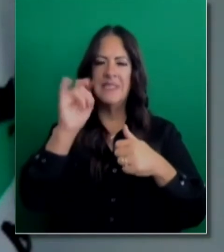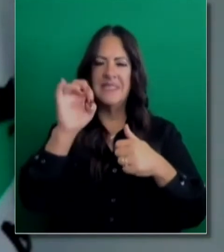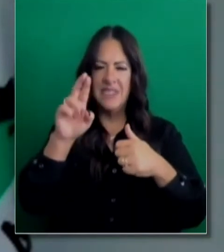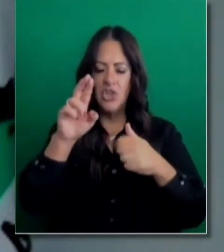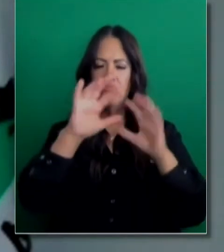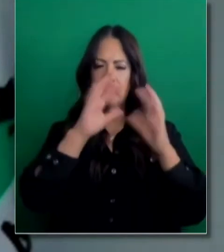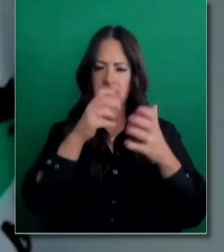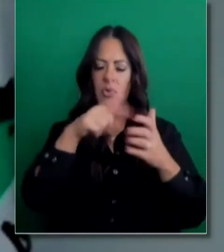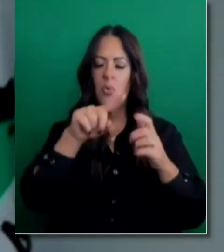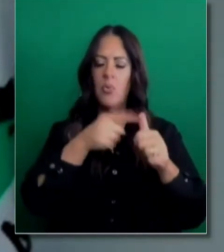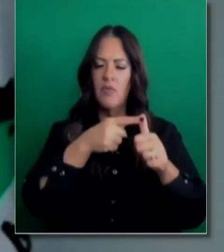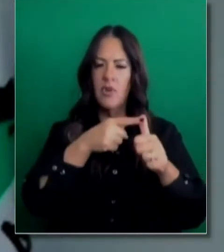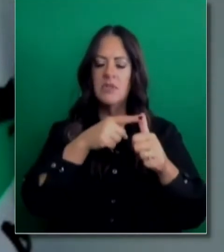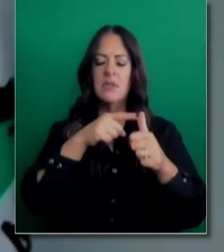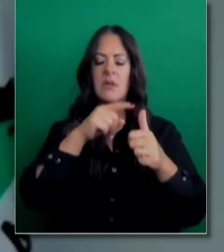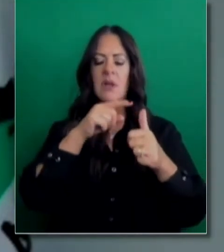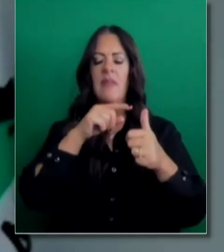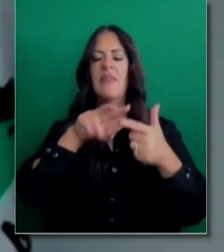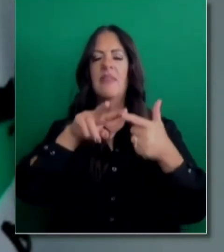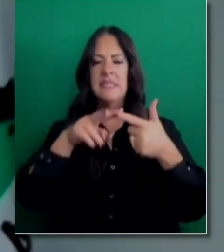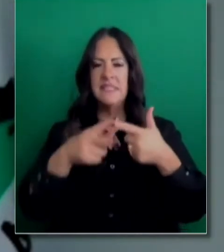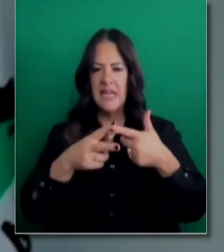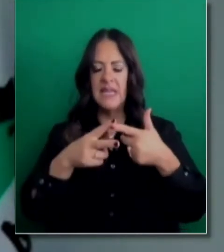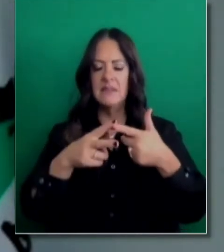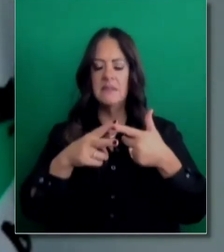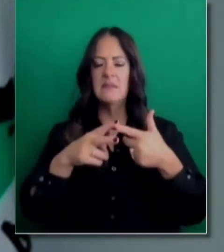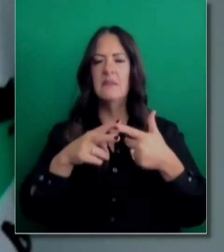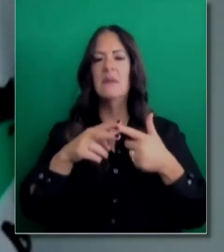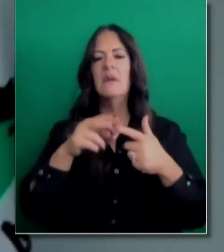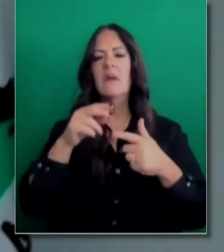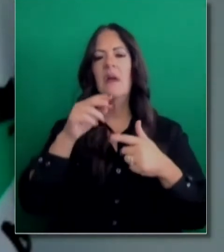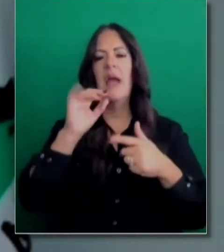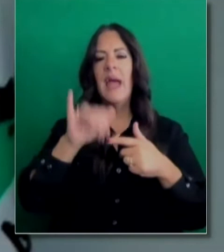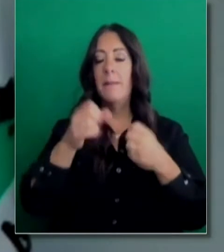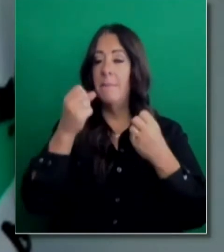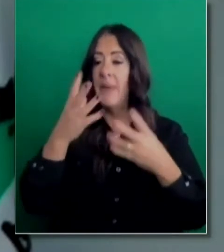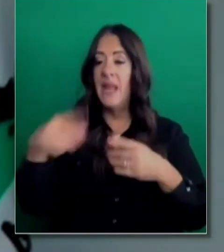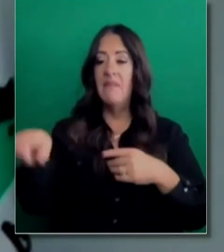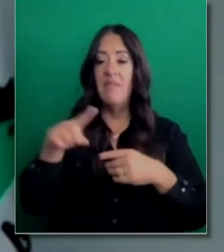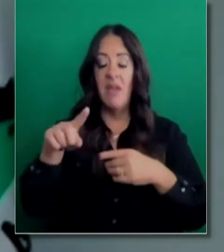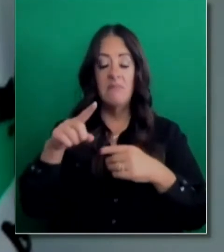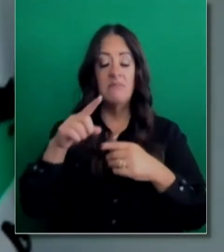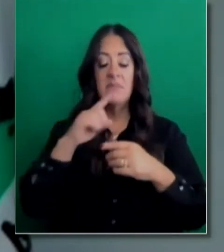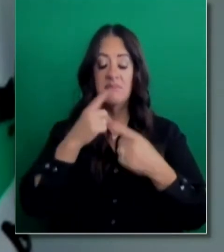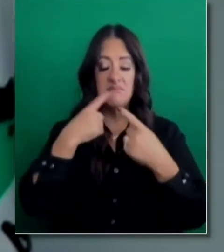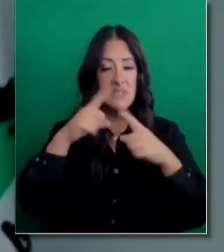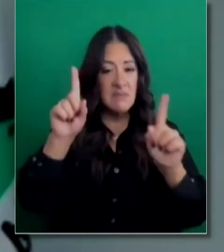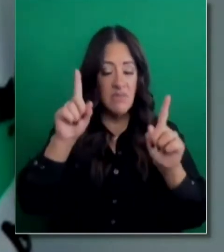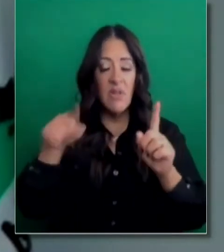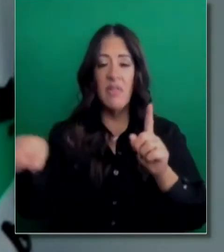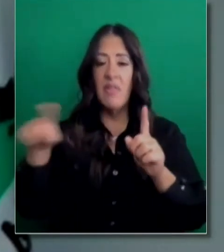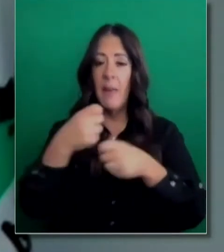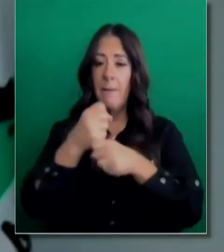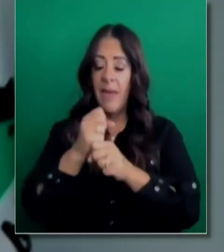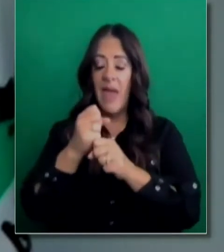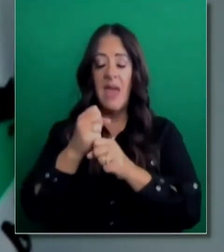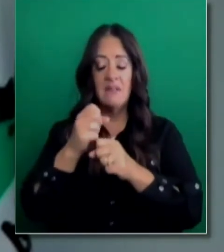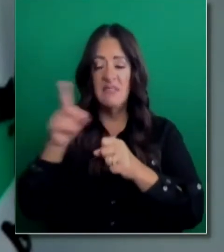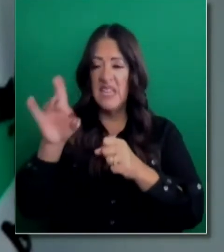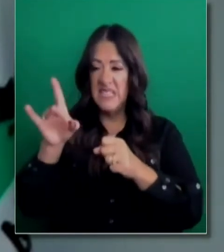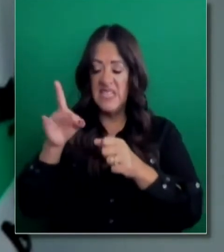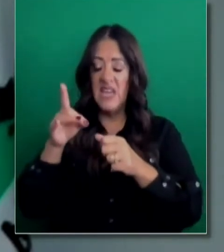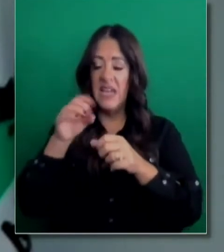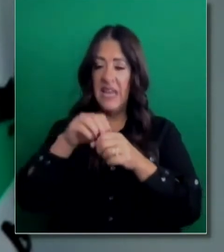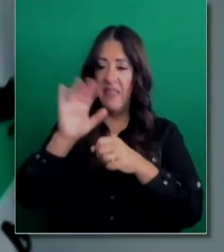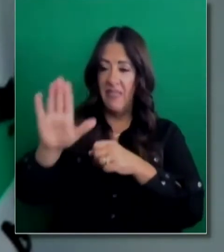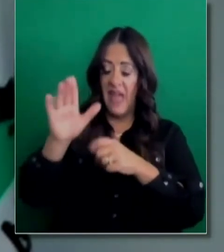ensuring that counties that have successfully and health providers who have successfully made an effort and moved through their 1A